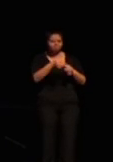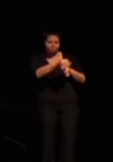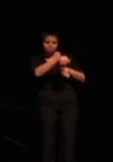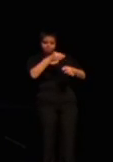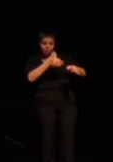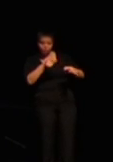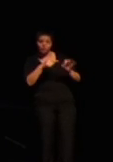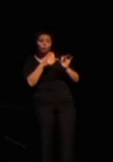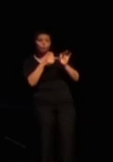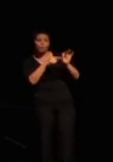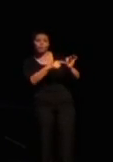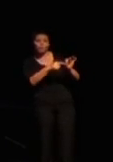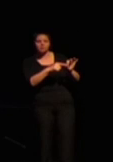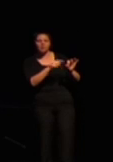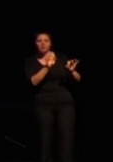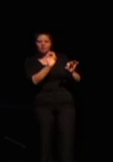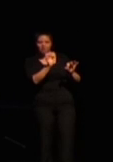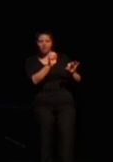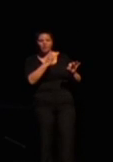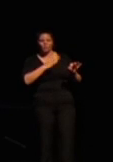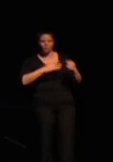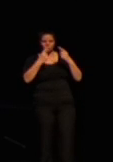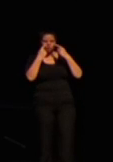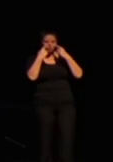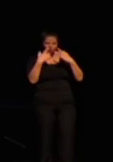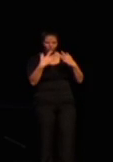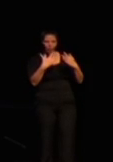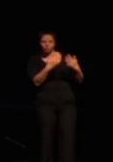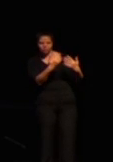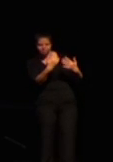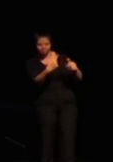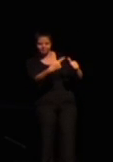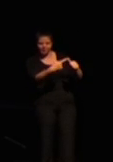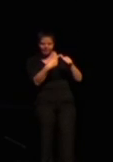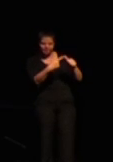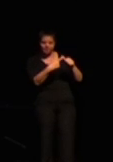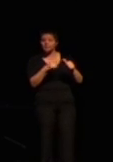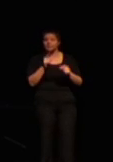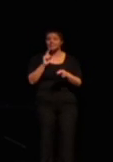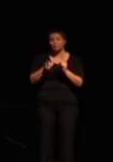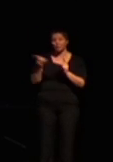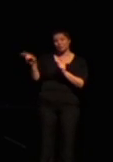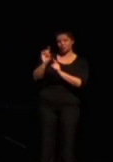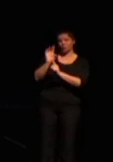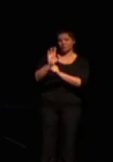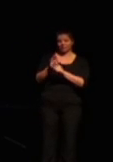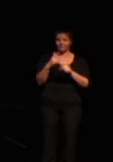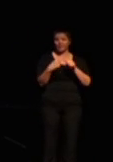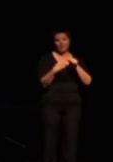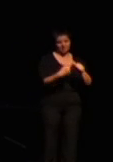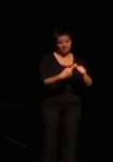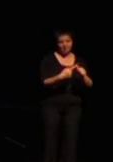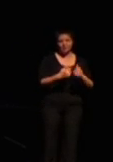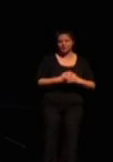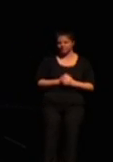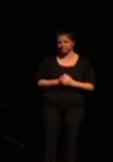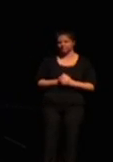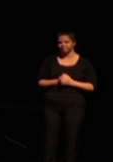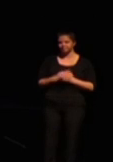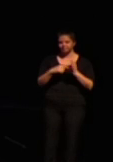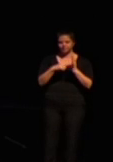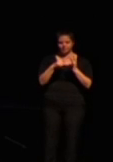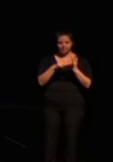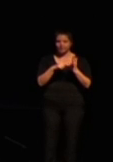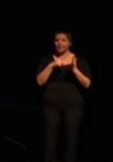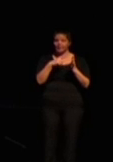questions to images of her friends answering them. Julia herself answers some of the questions. Tina Fielding has long